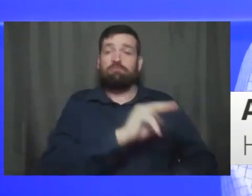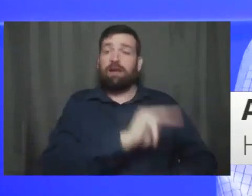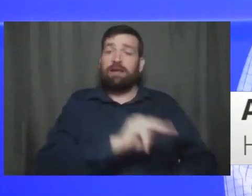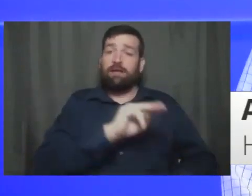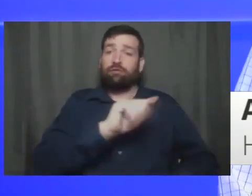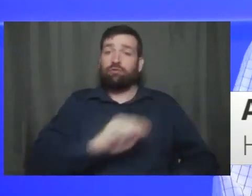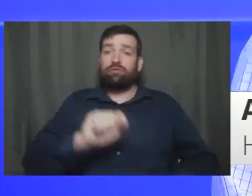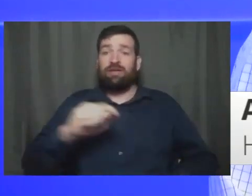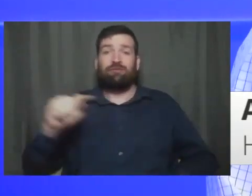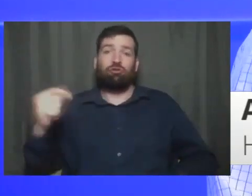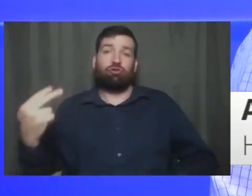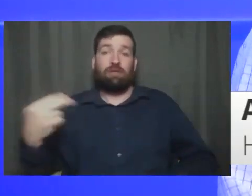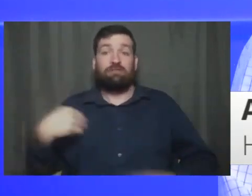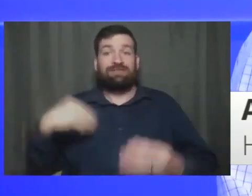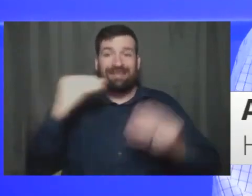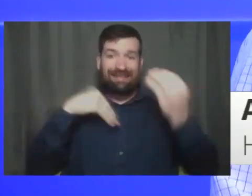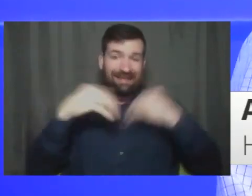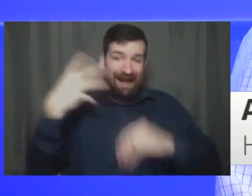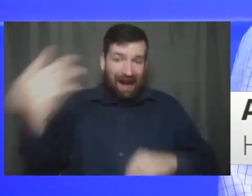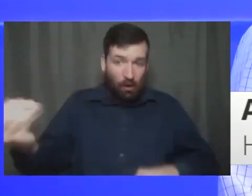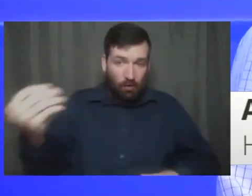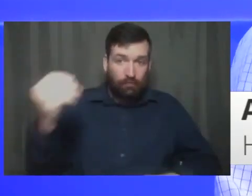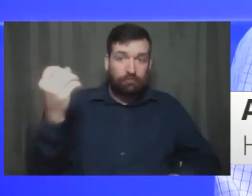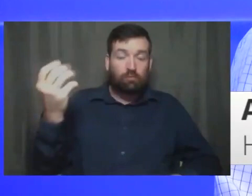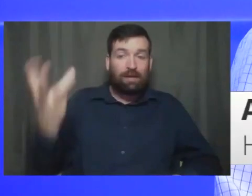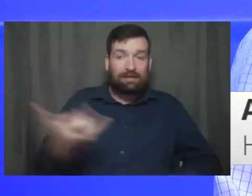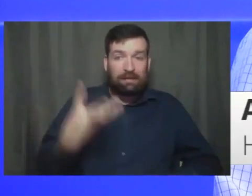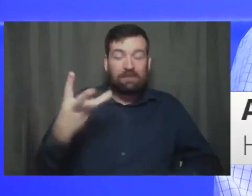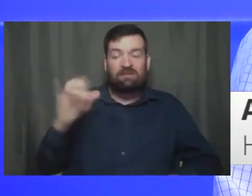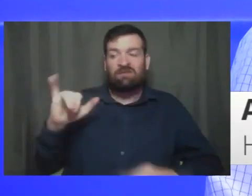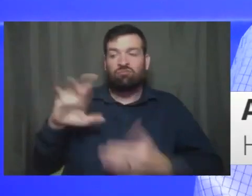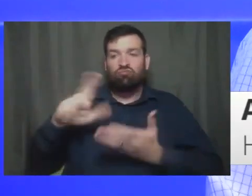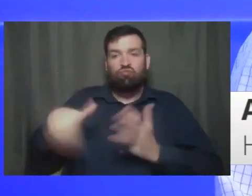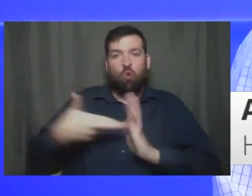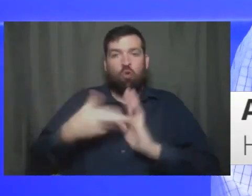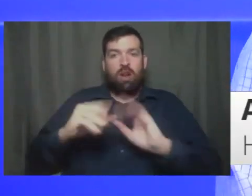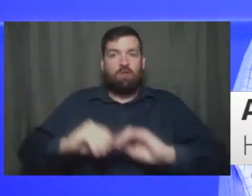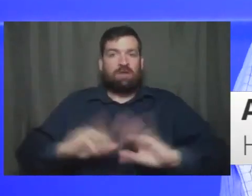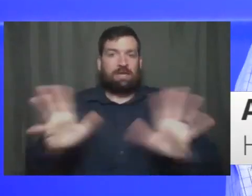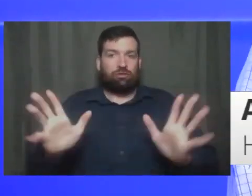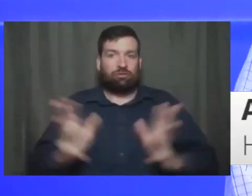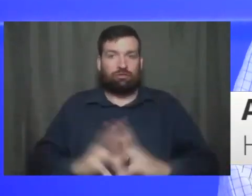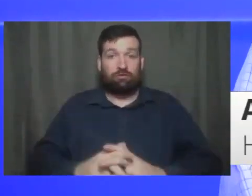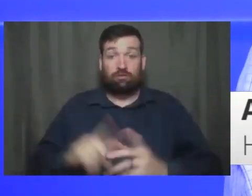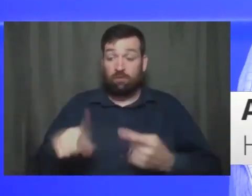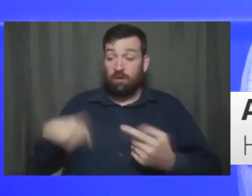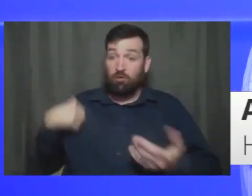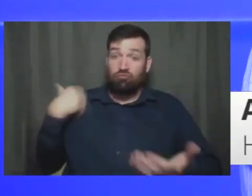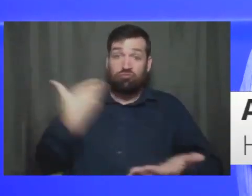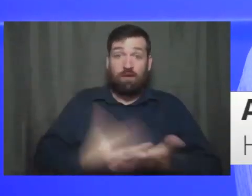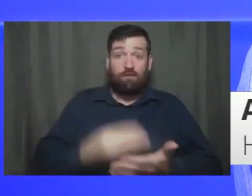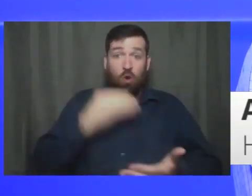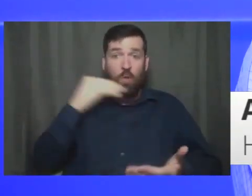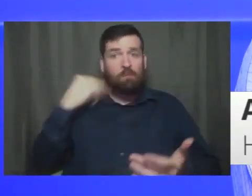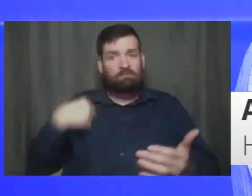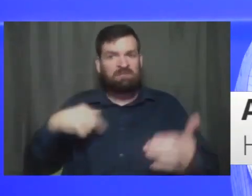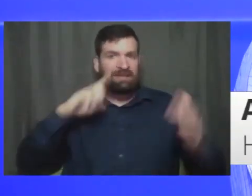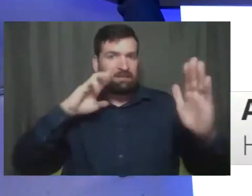Wednesdays, and you cook on Saturday, that's called role clarification, really. And then when I come home, I know I can expect that this is my day